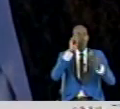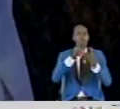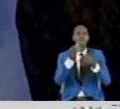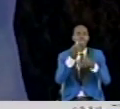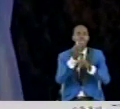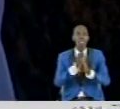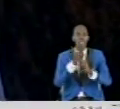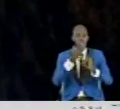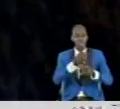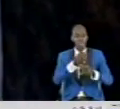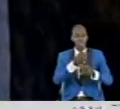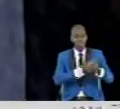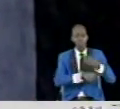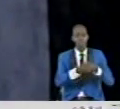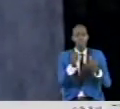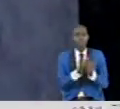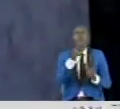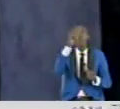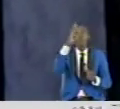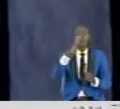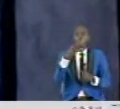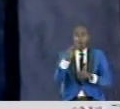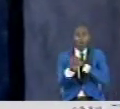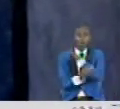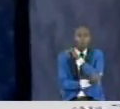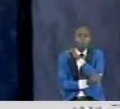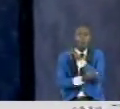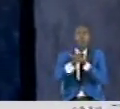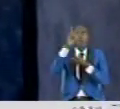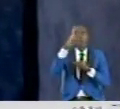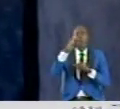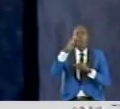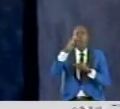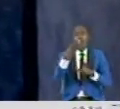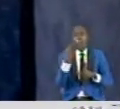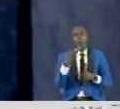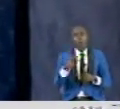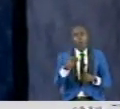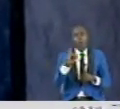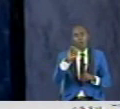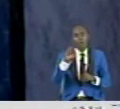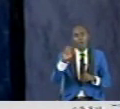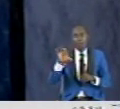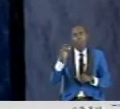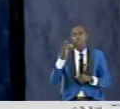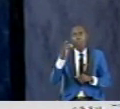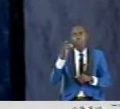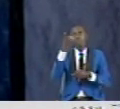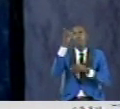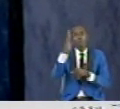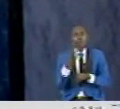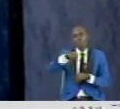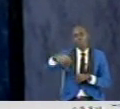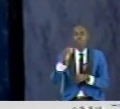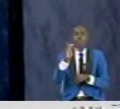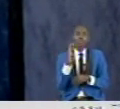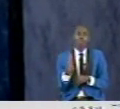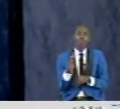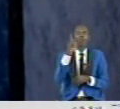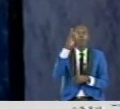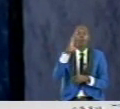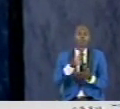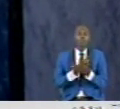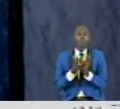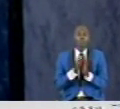God becomes your God fully when you keep that path right when you say I will not sell